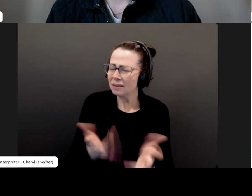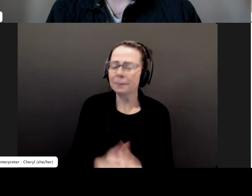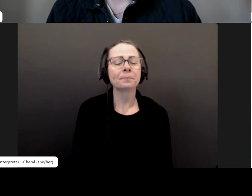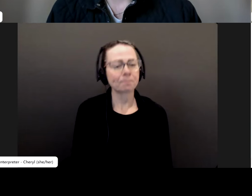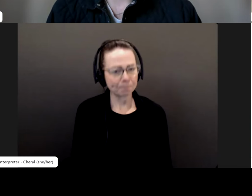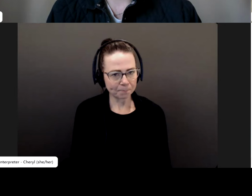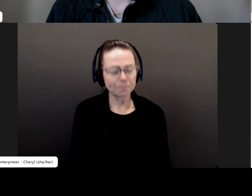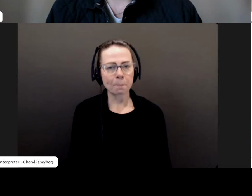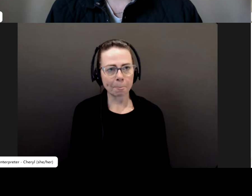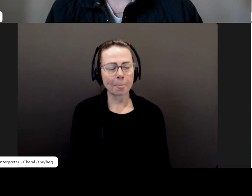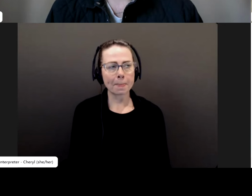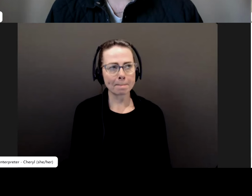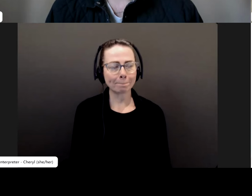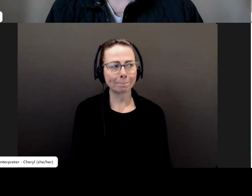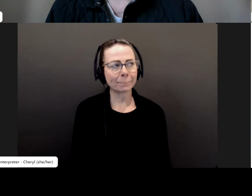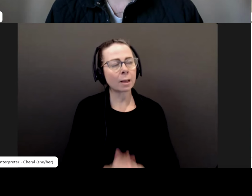how would I say this?